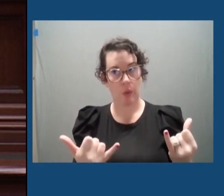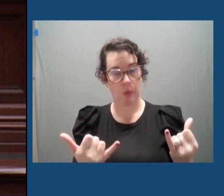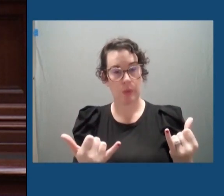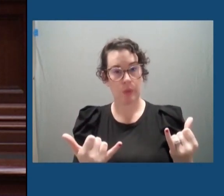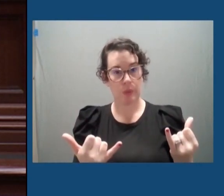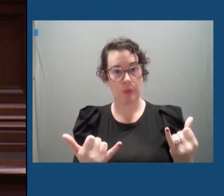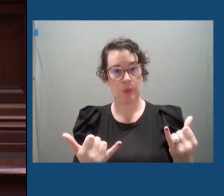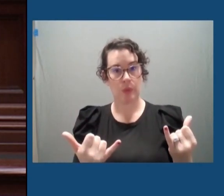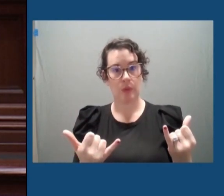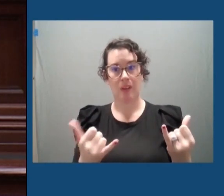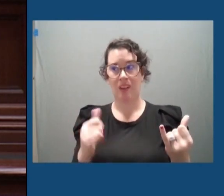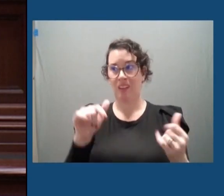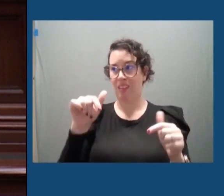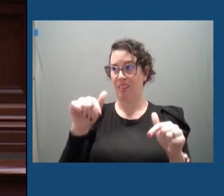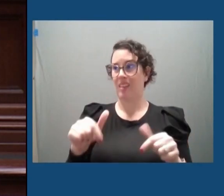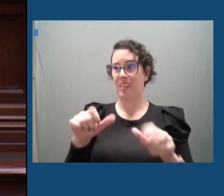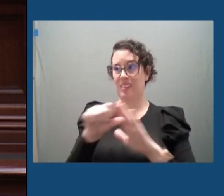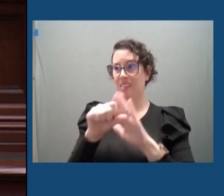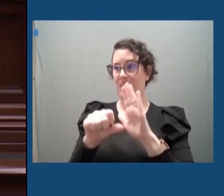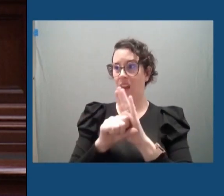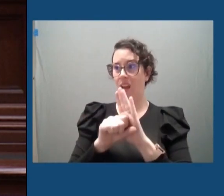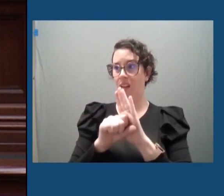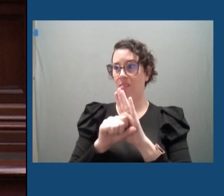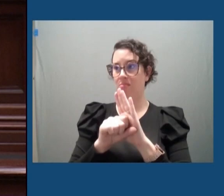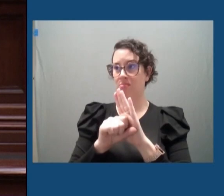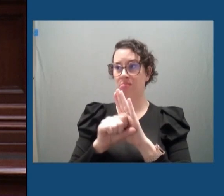the Empire State.